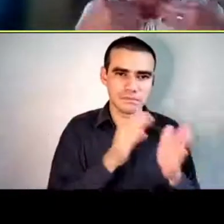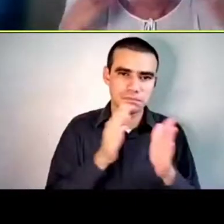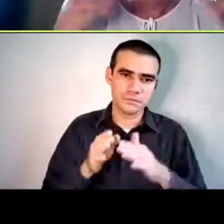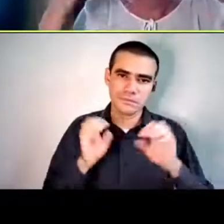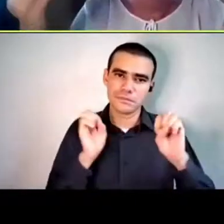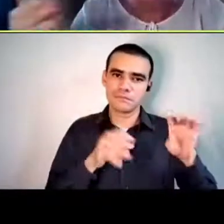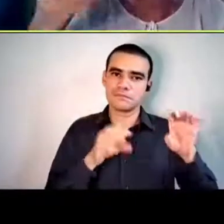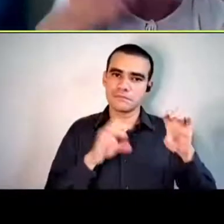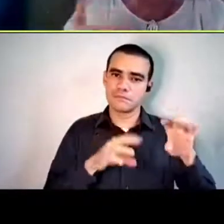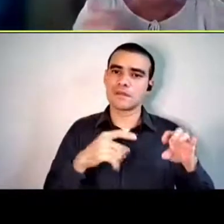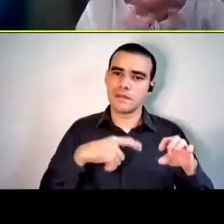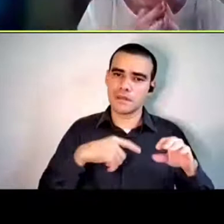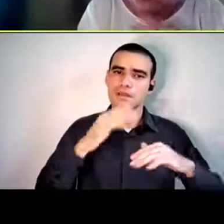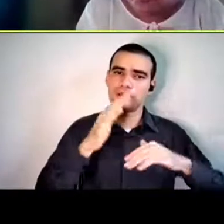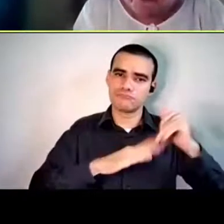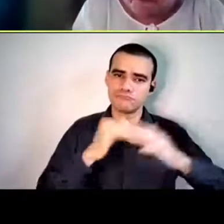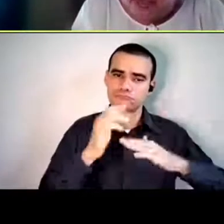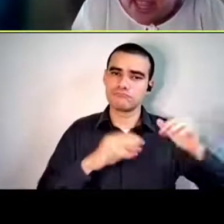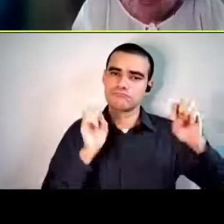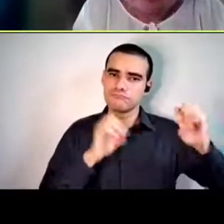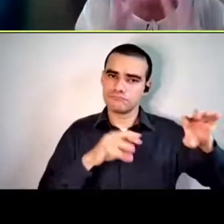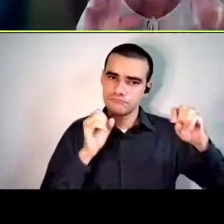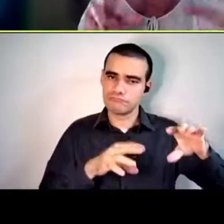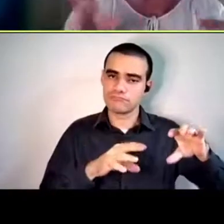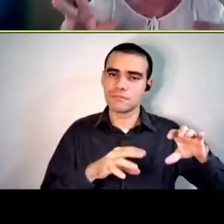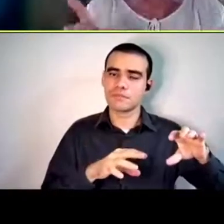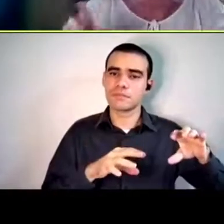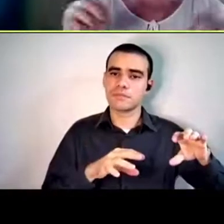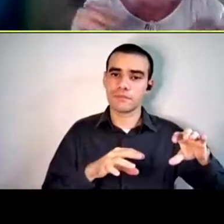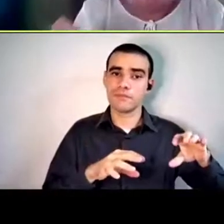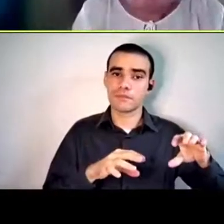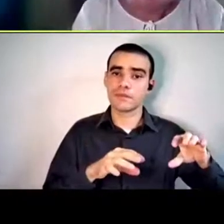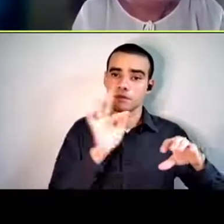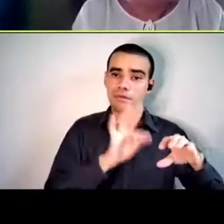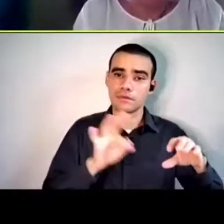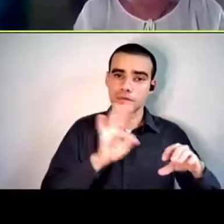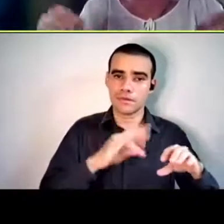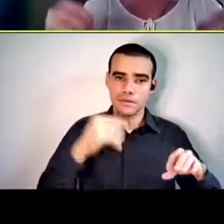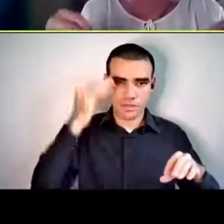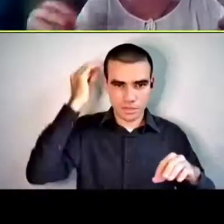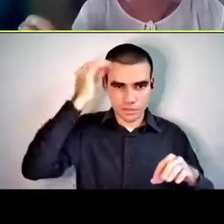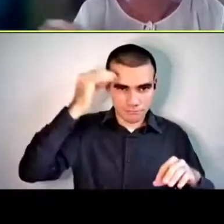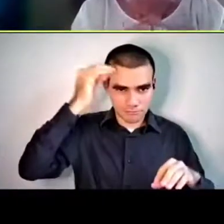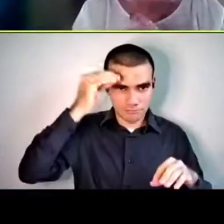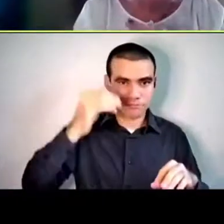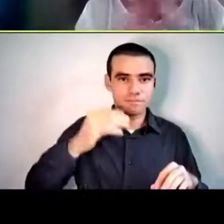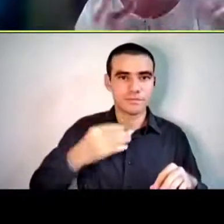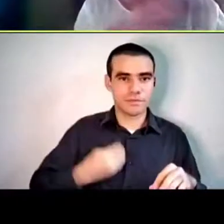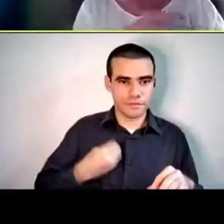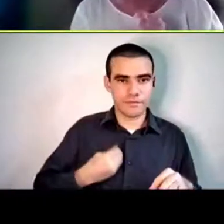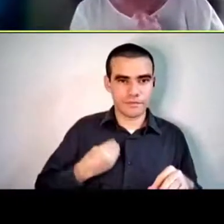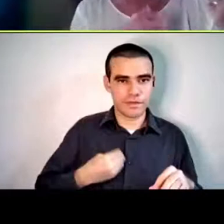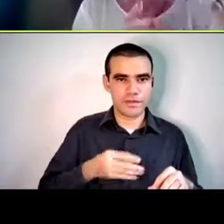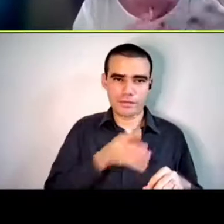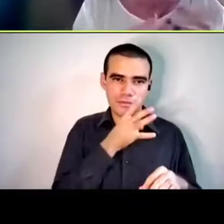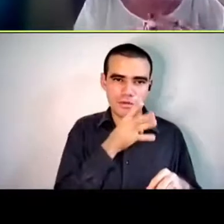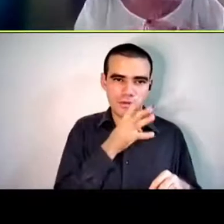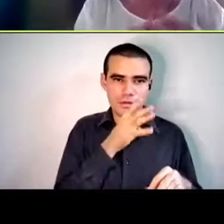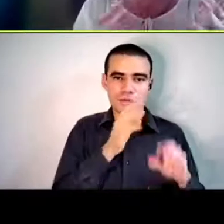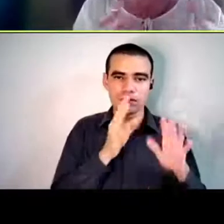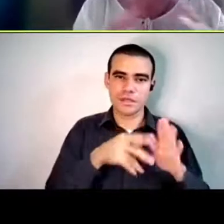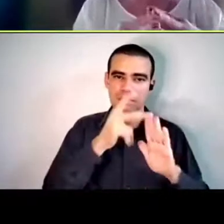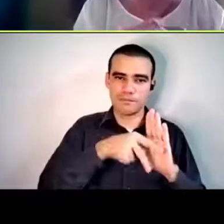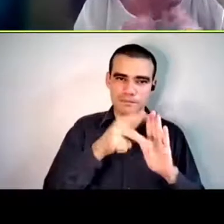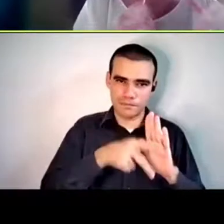teaching process. I am an educator inside the licensure. So this is an experience that I am living in